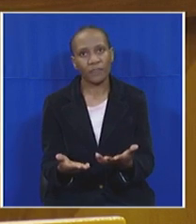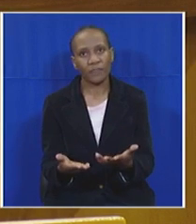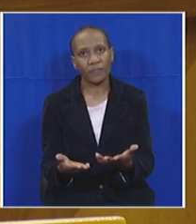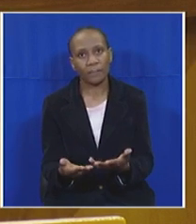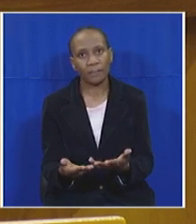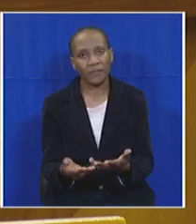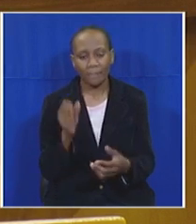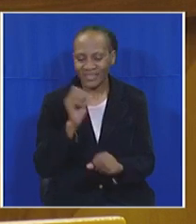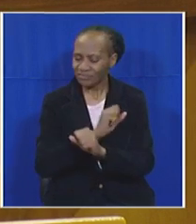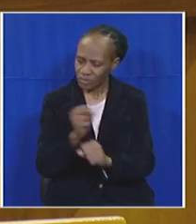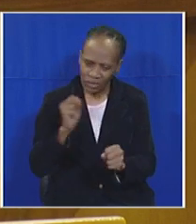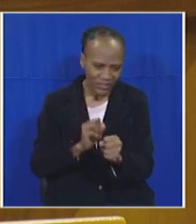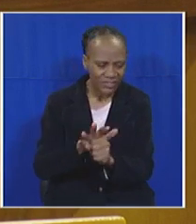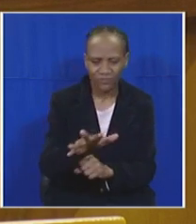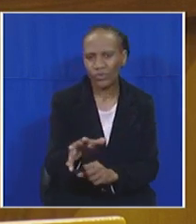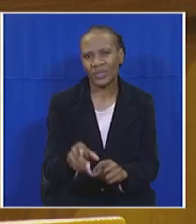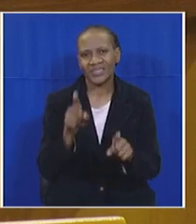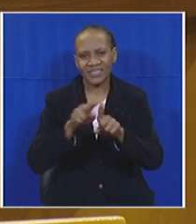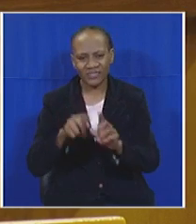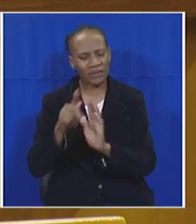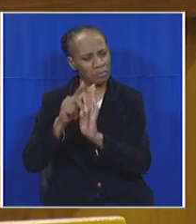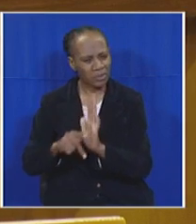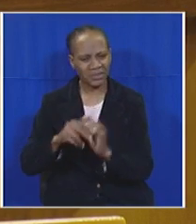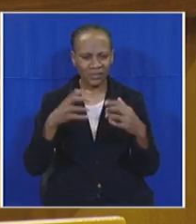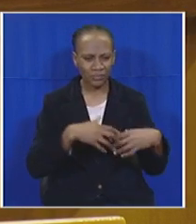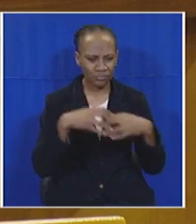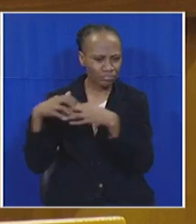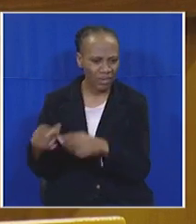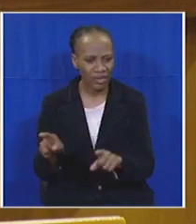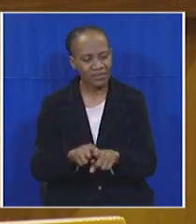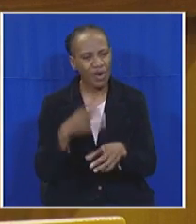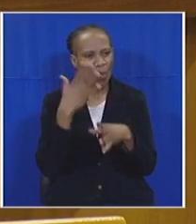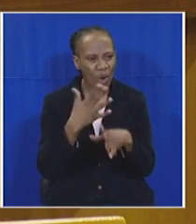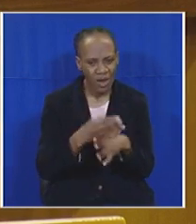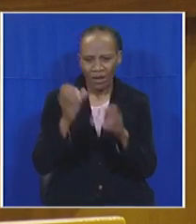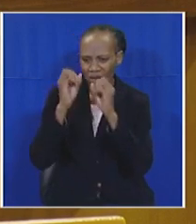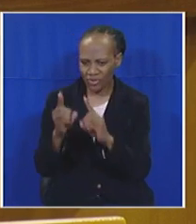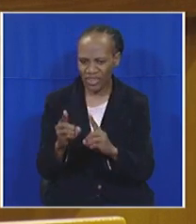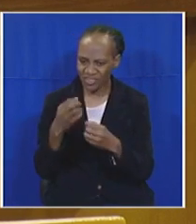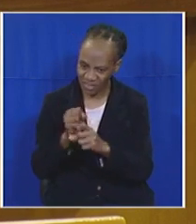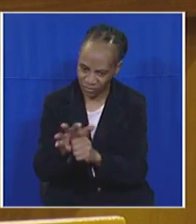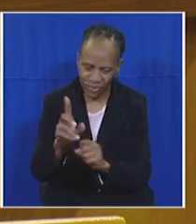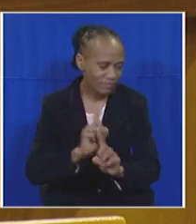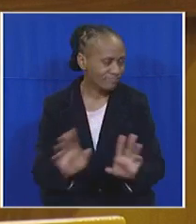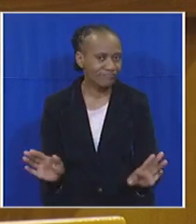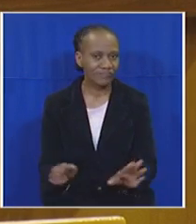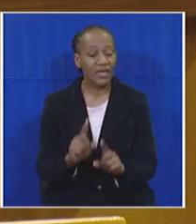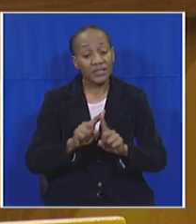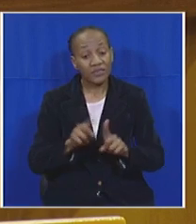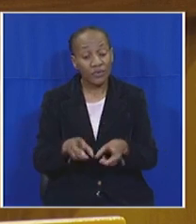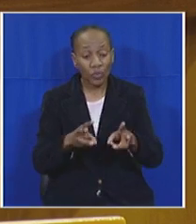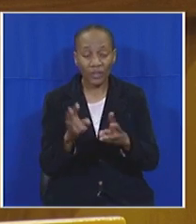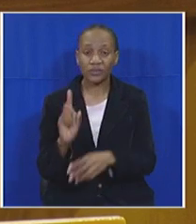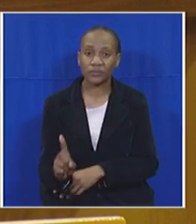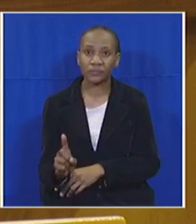influence at all over critical policy areas such as labor or education policy. In many respects,